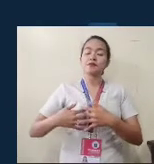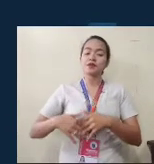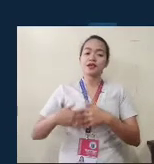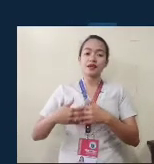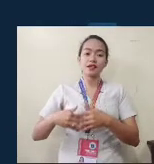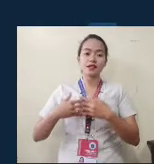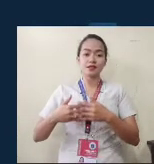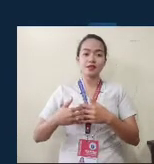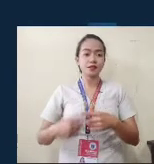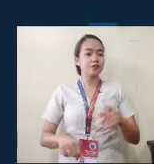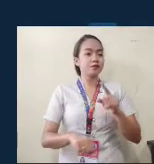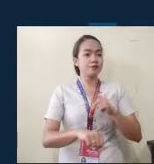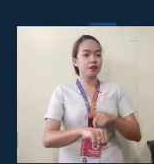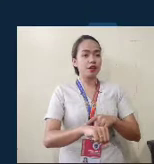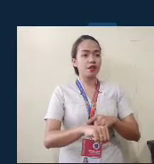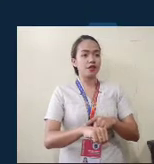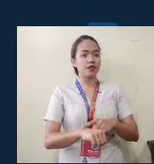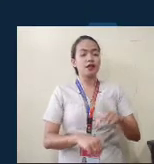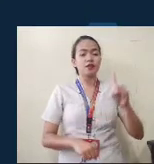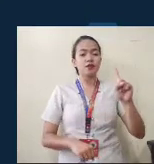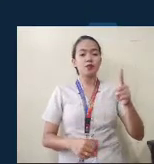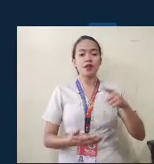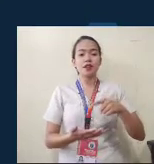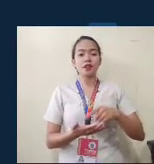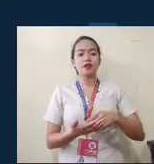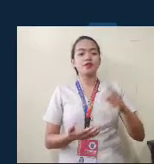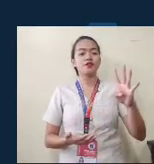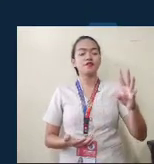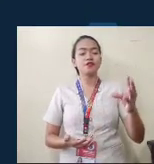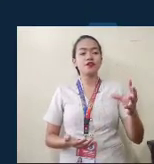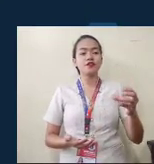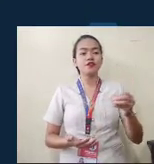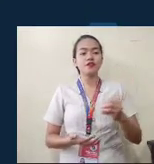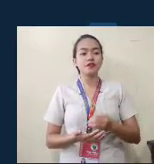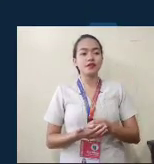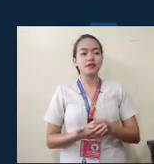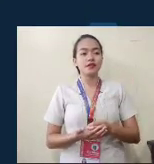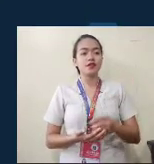Second period, mechanical period, dated